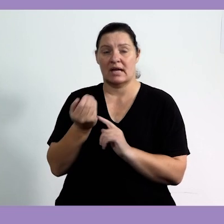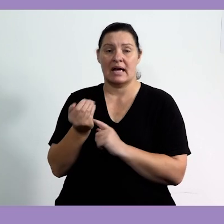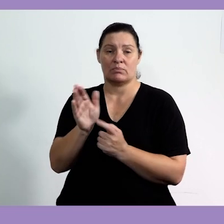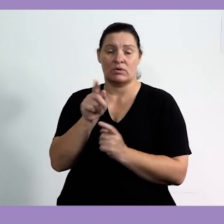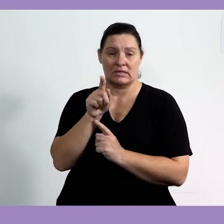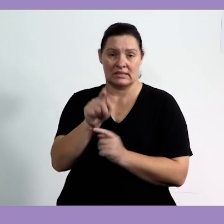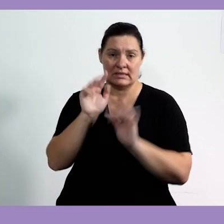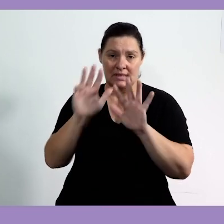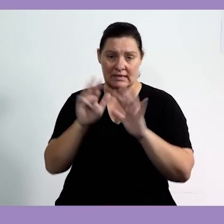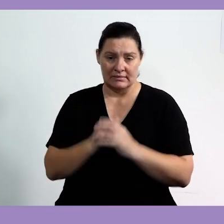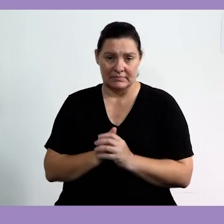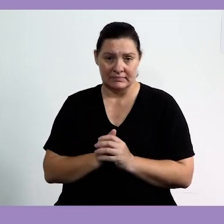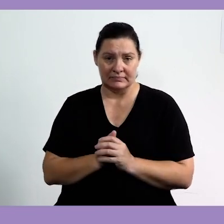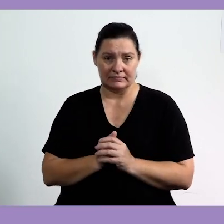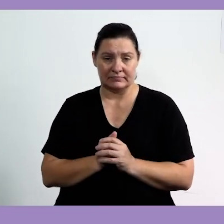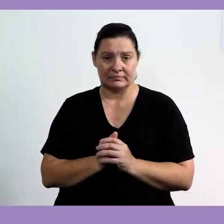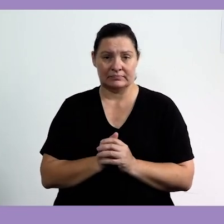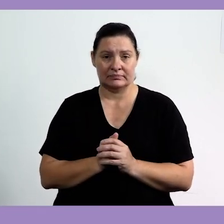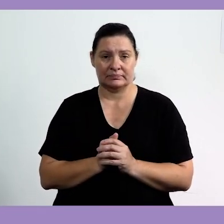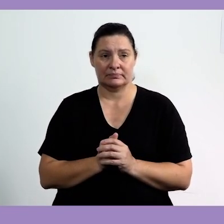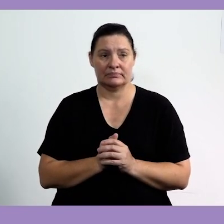to the exponent 9.